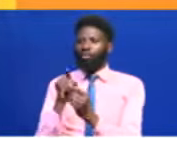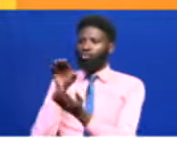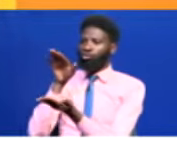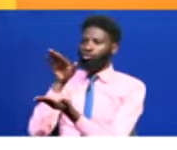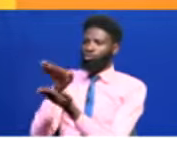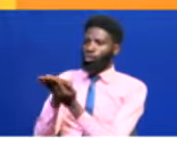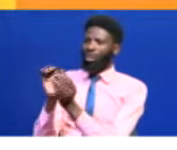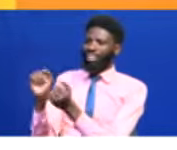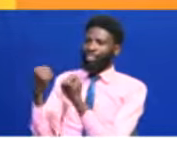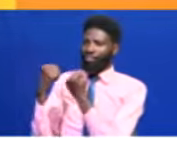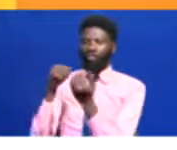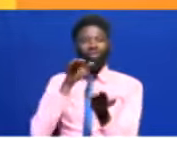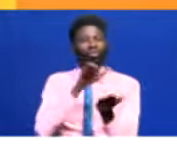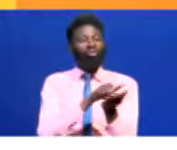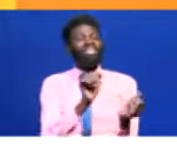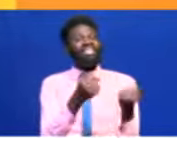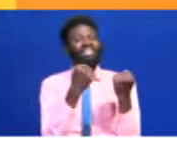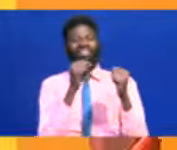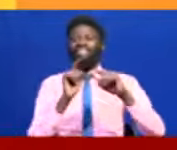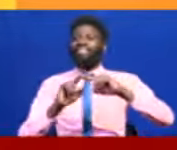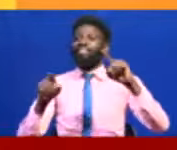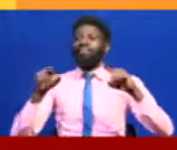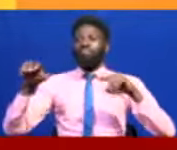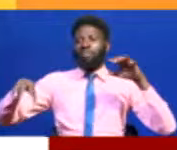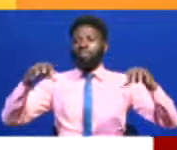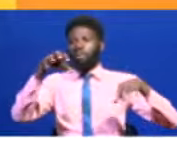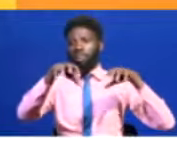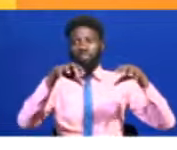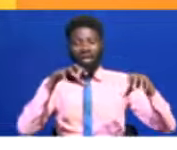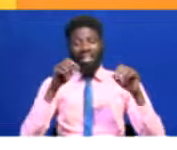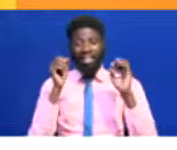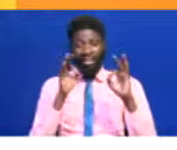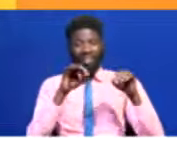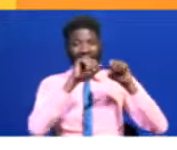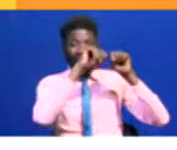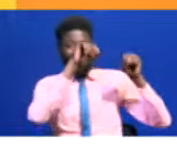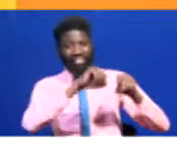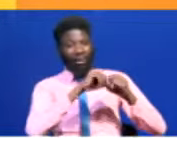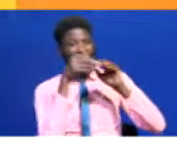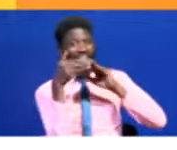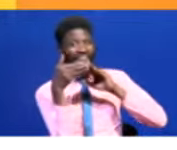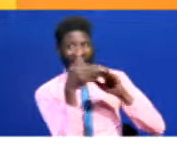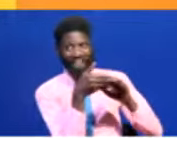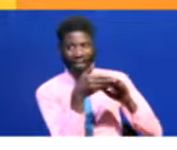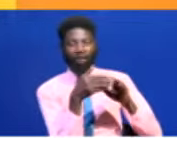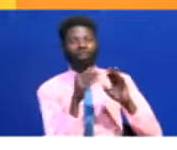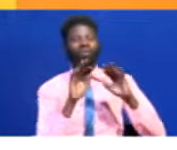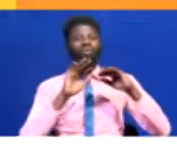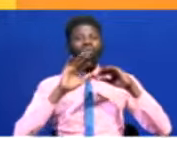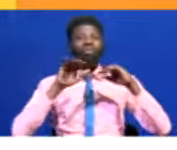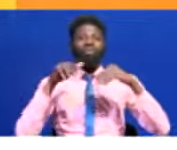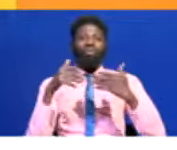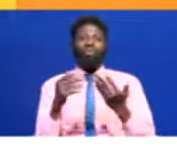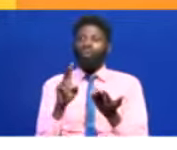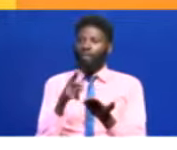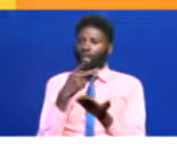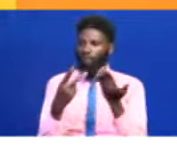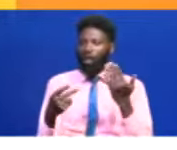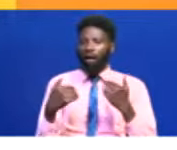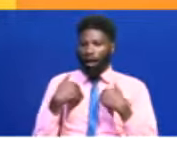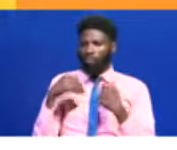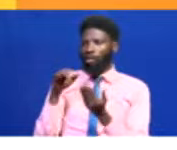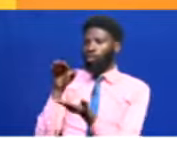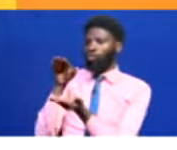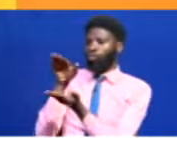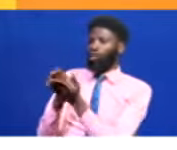it means is that if the system is hacked or fails, then we have a backup